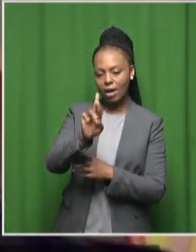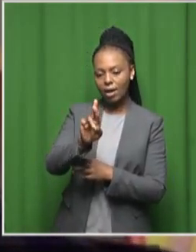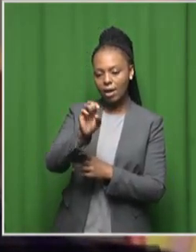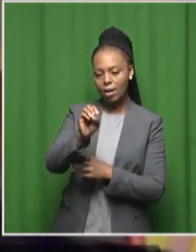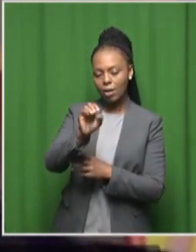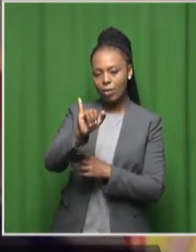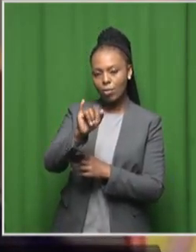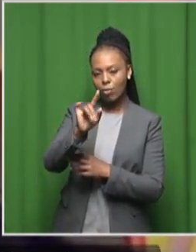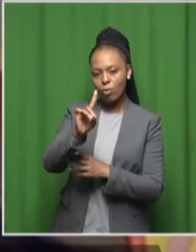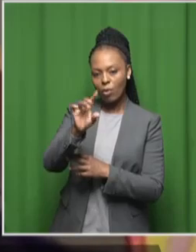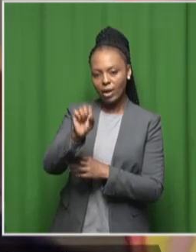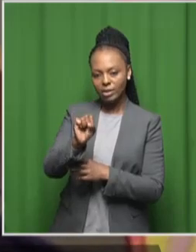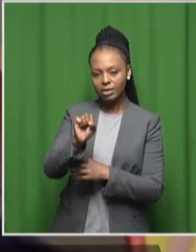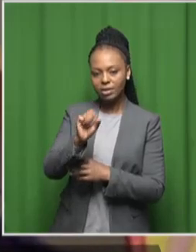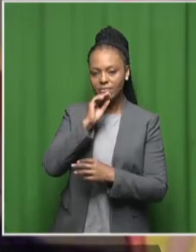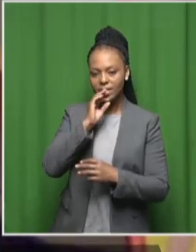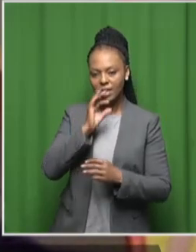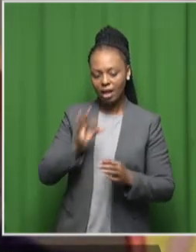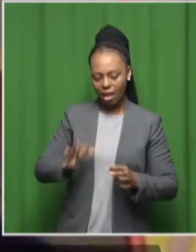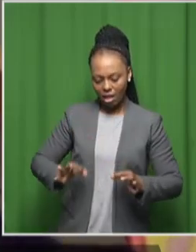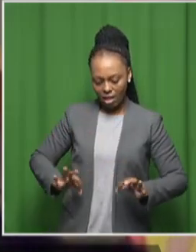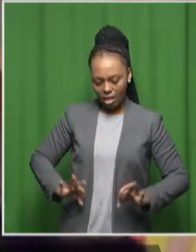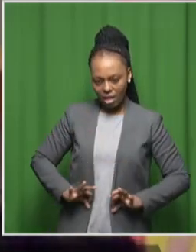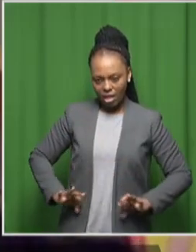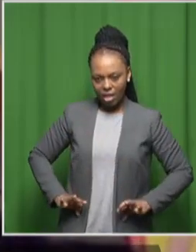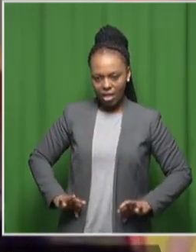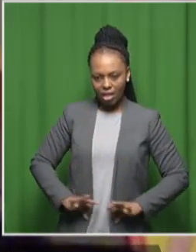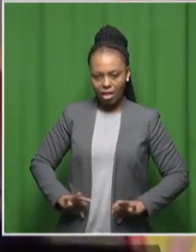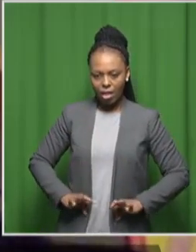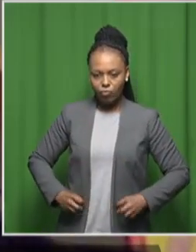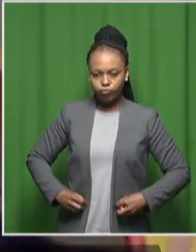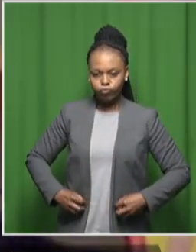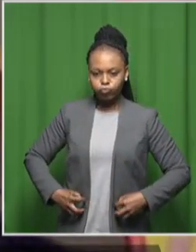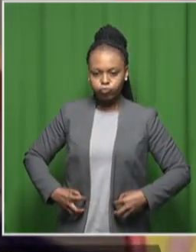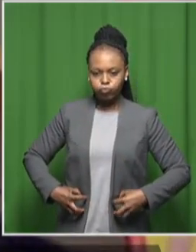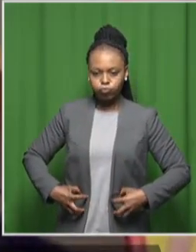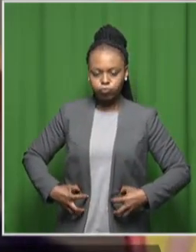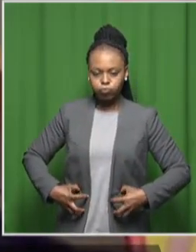and they actually cause a lot of problems.